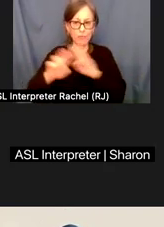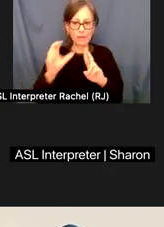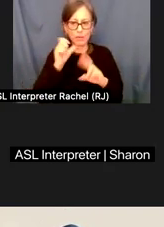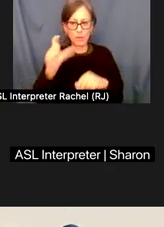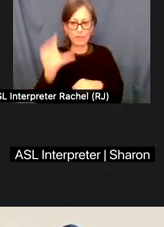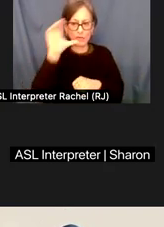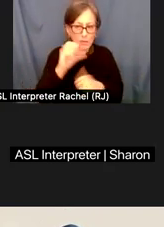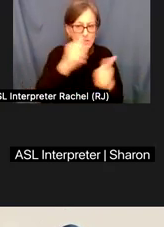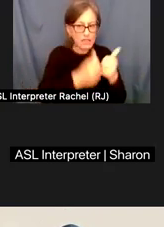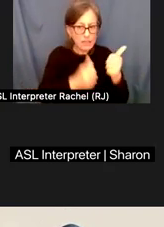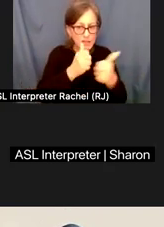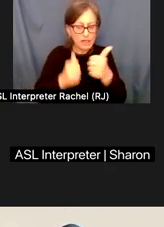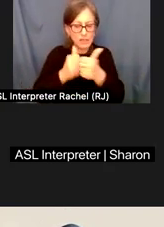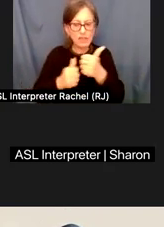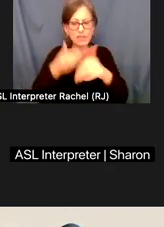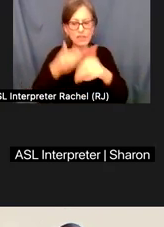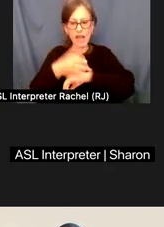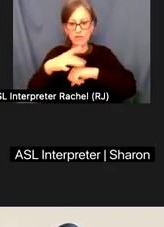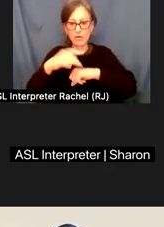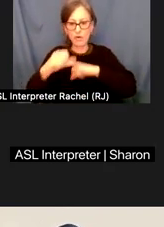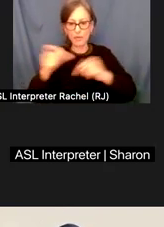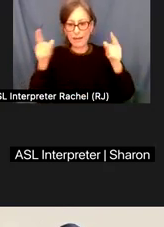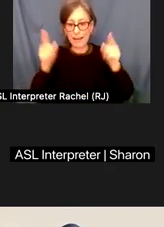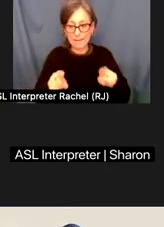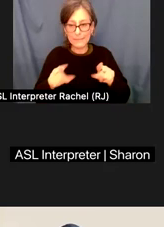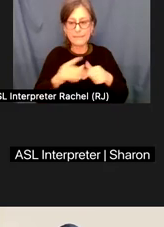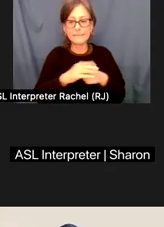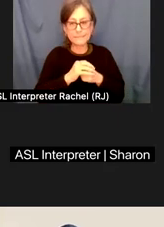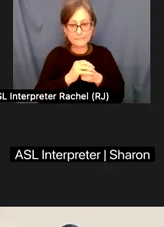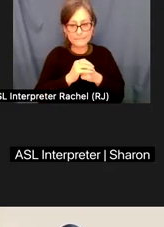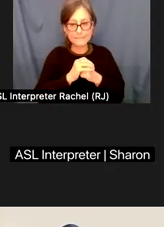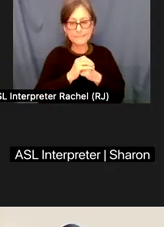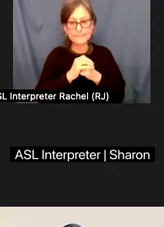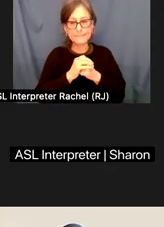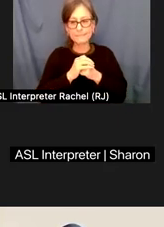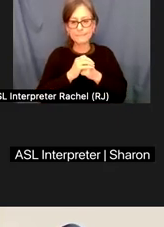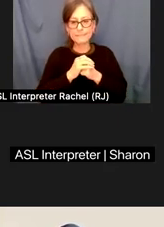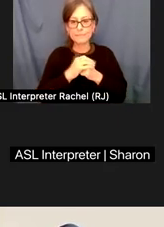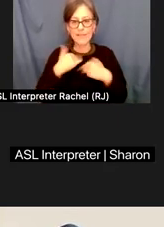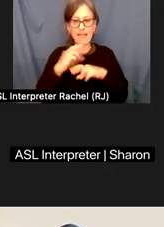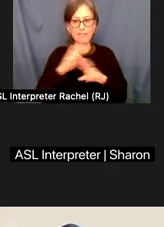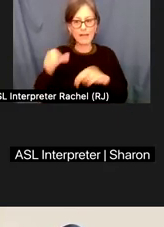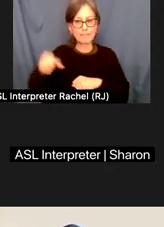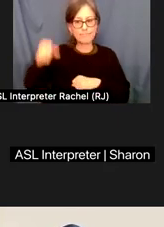things in, after the earthquake or whatever it is that's happened, but you have it and you're ready